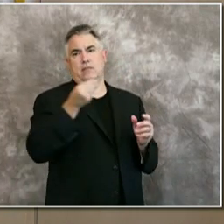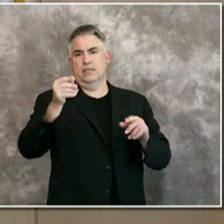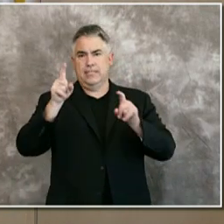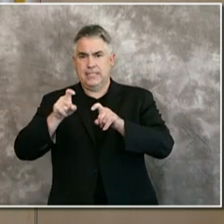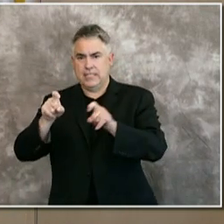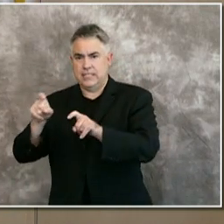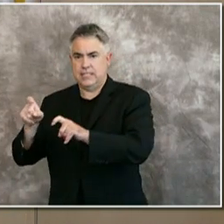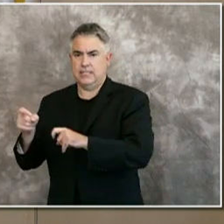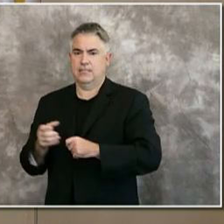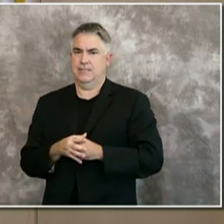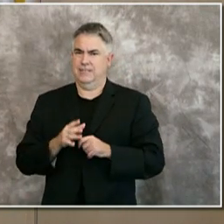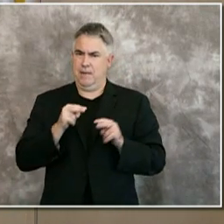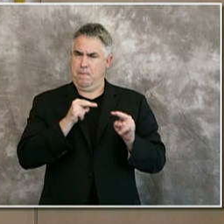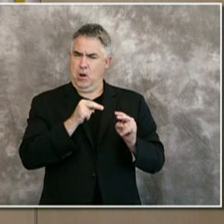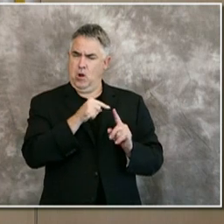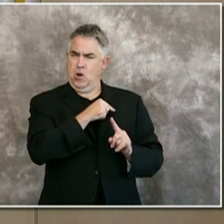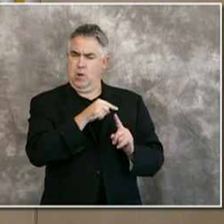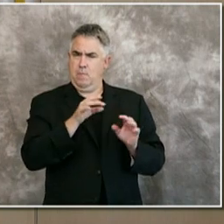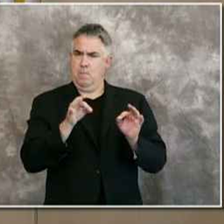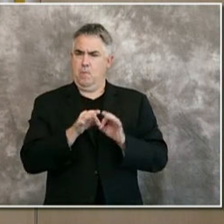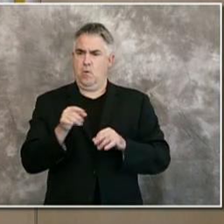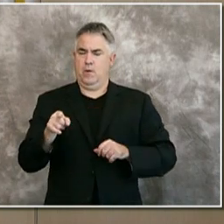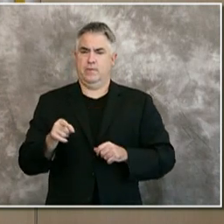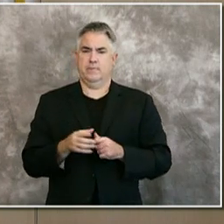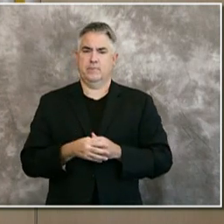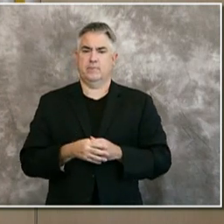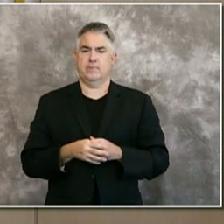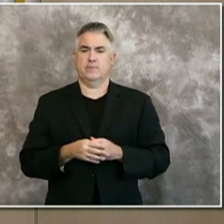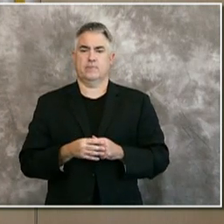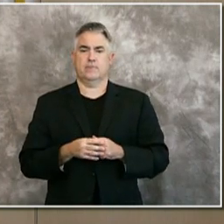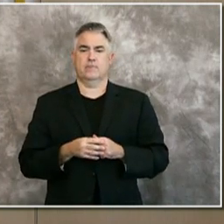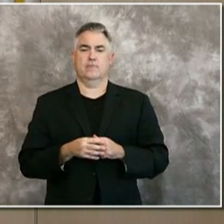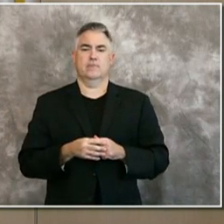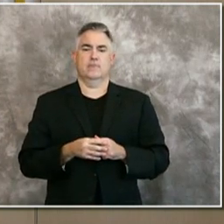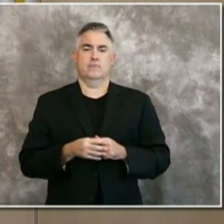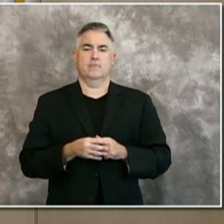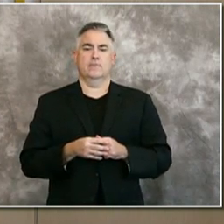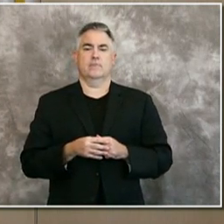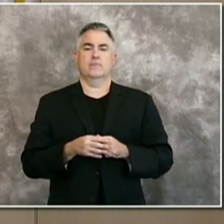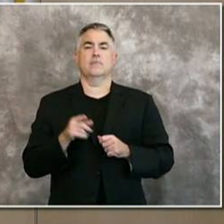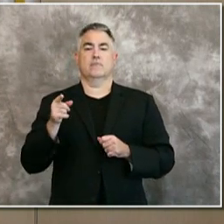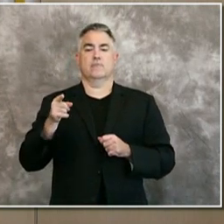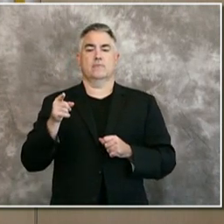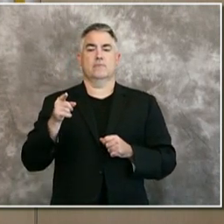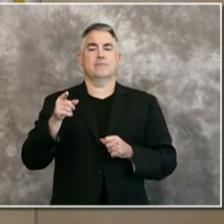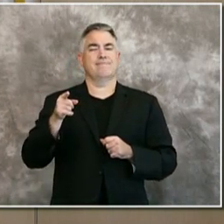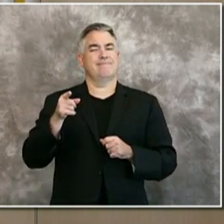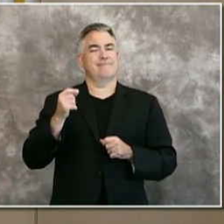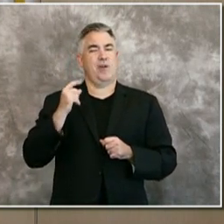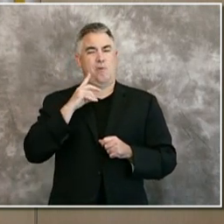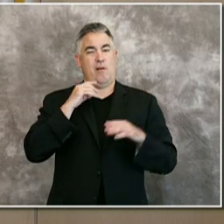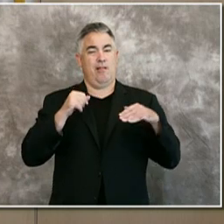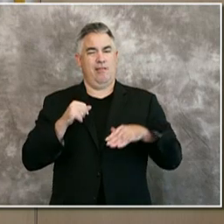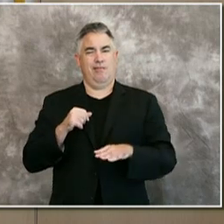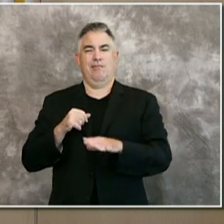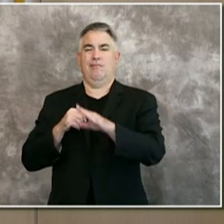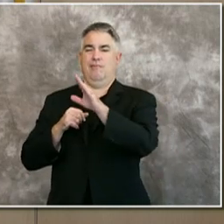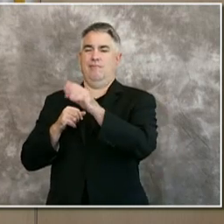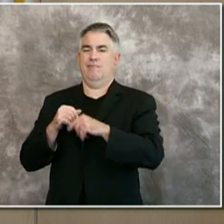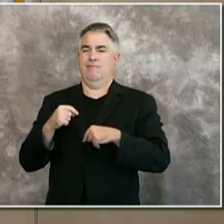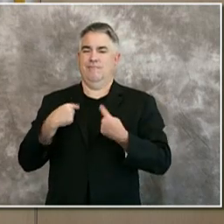hopefully in next week we will begin to see these numbers go up as we bring on additional staff.